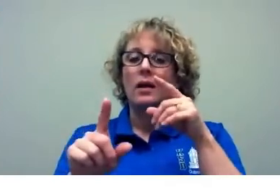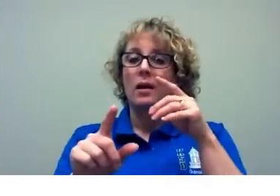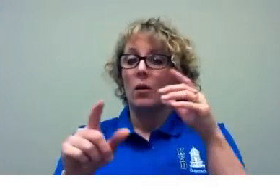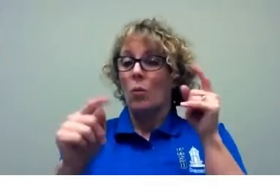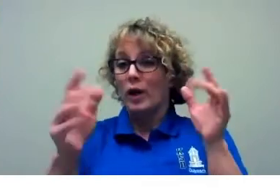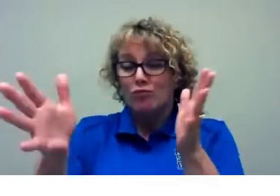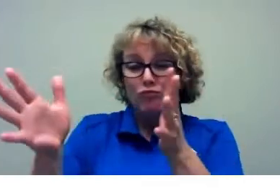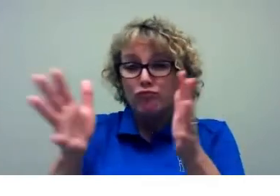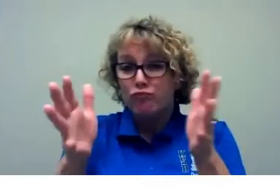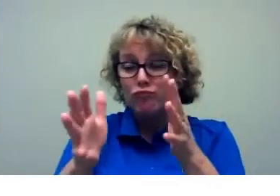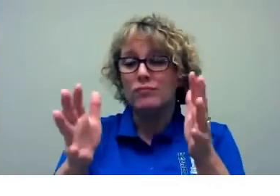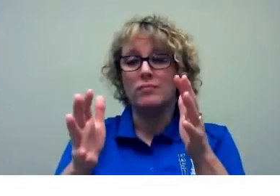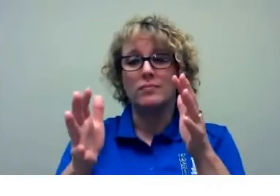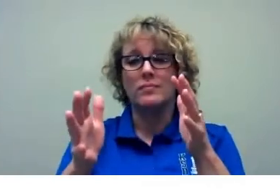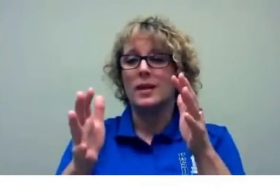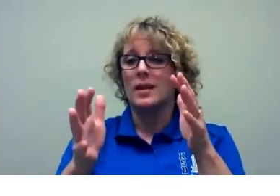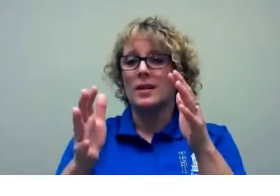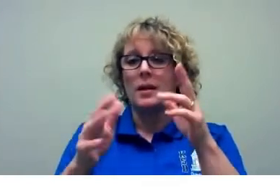communication.